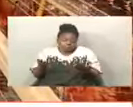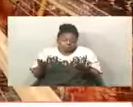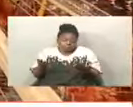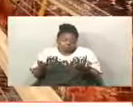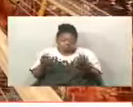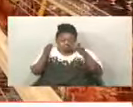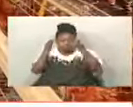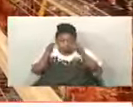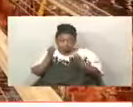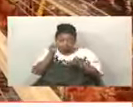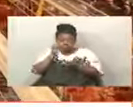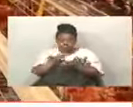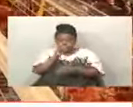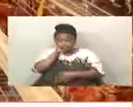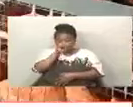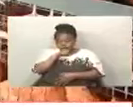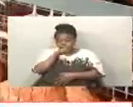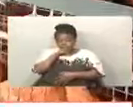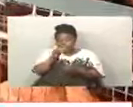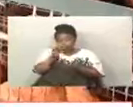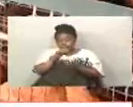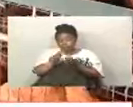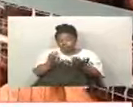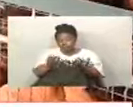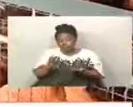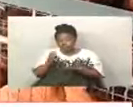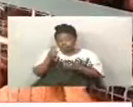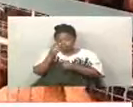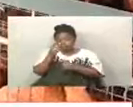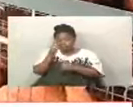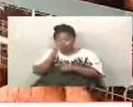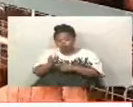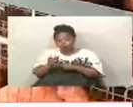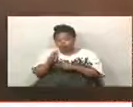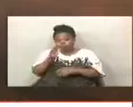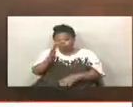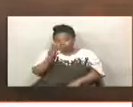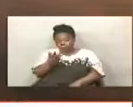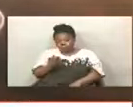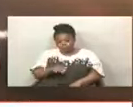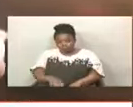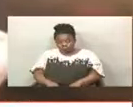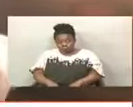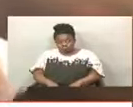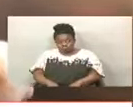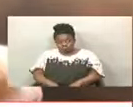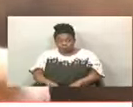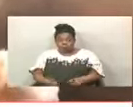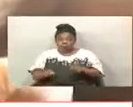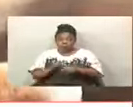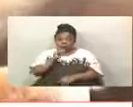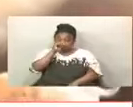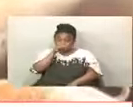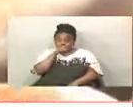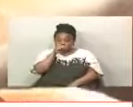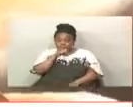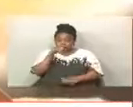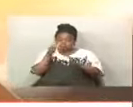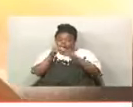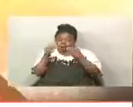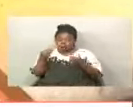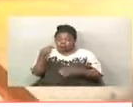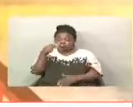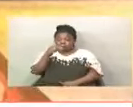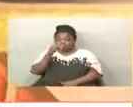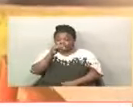Agamba yasalawo kukendeza ku nkoko zalonda okuva ku 15 okudda ku 5. And even the piggery house I saw in Holland,